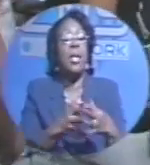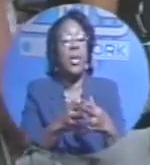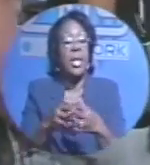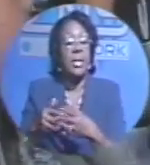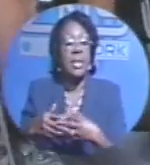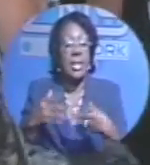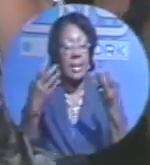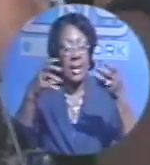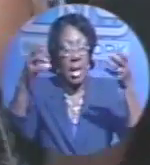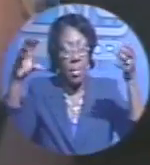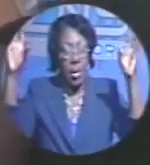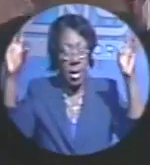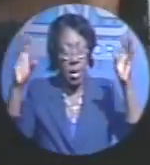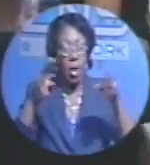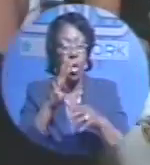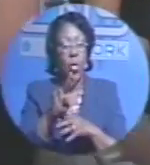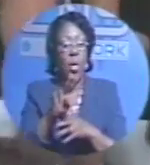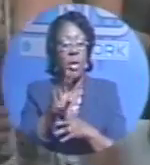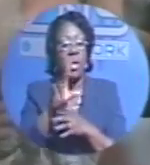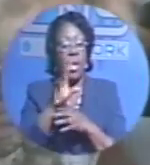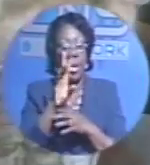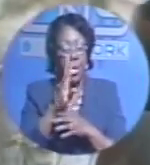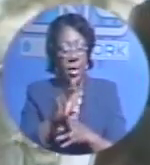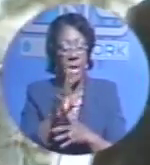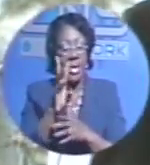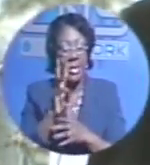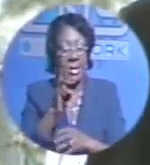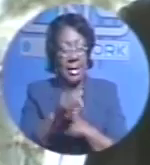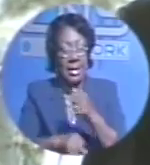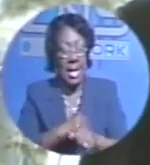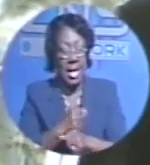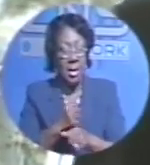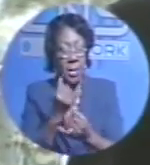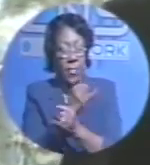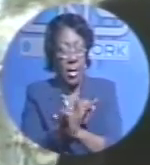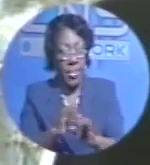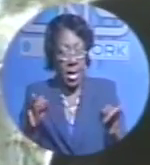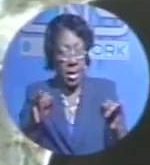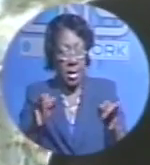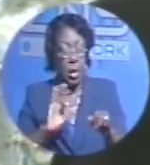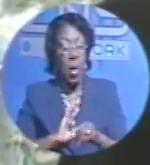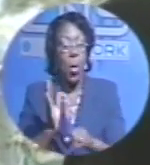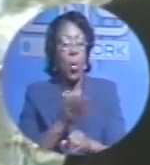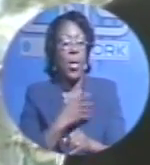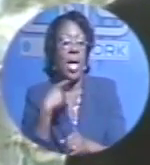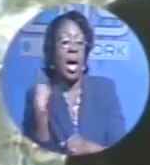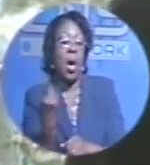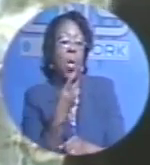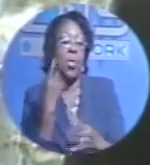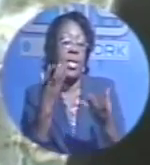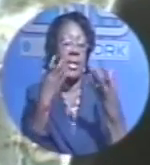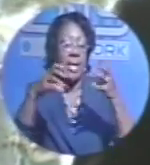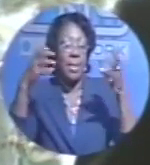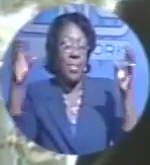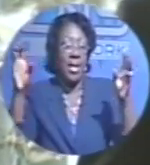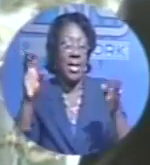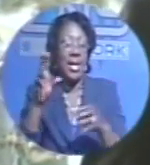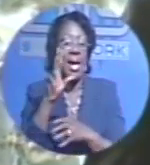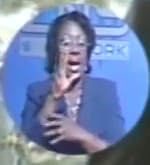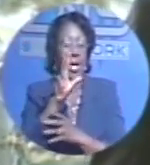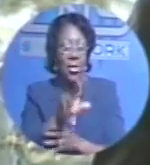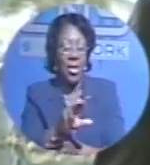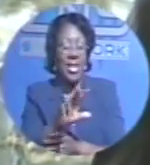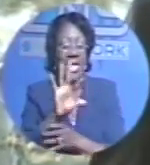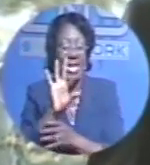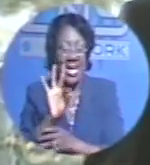States celebrates 236 years of independence, we are only celebrating our